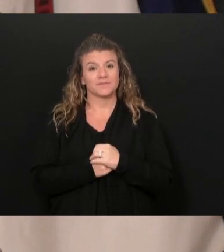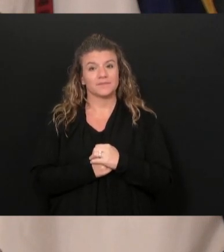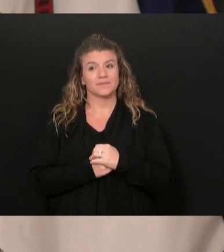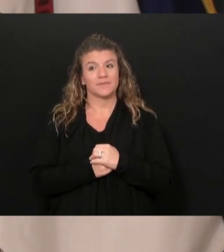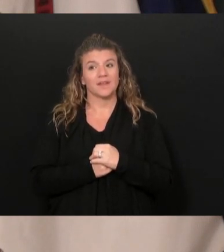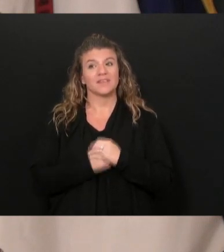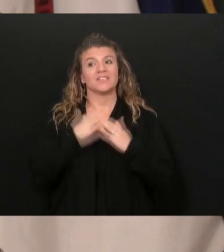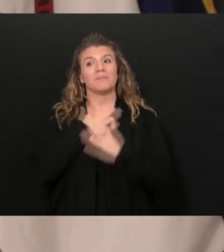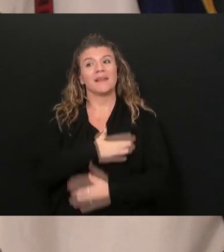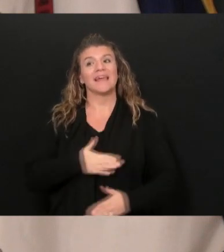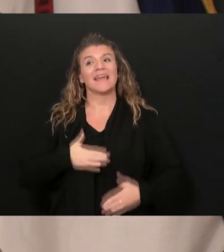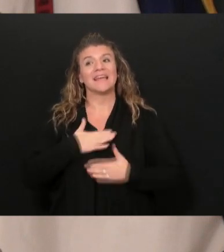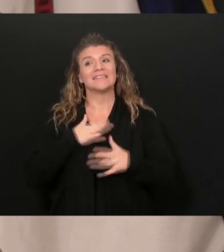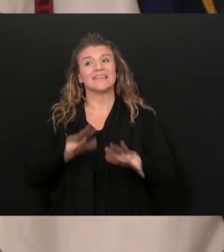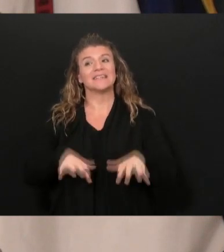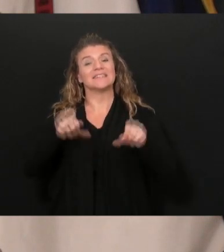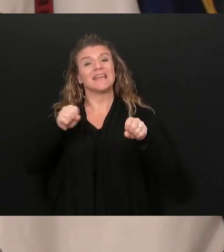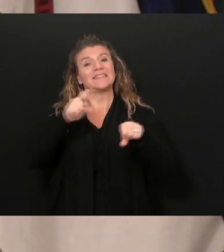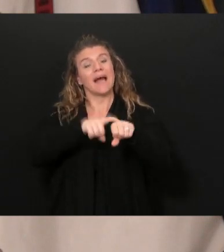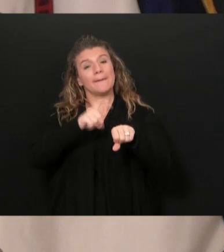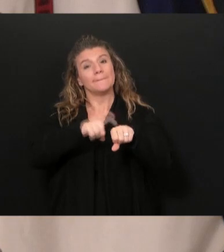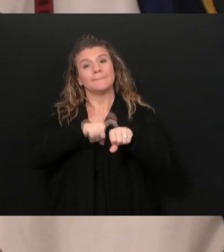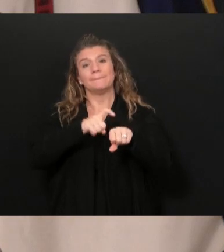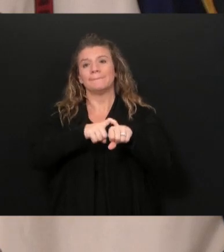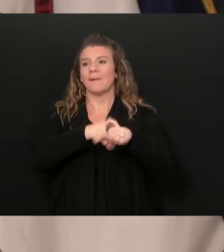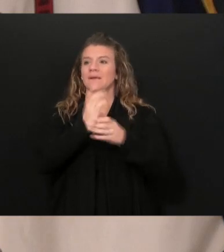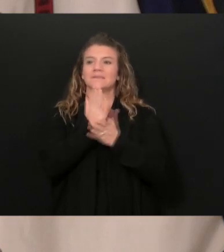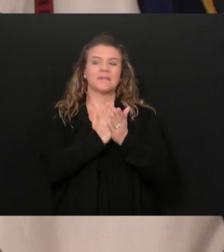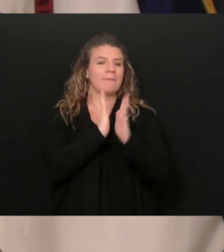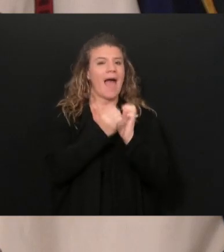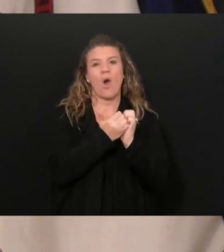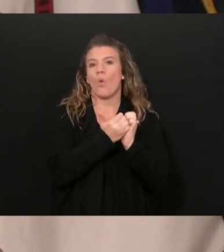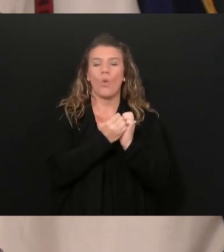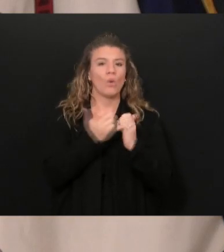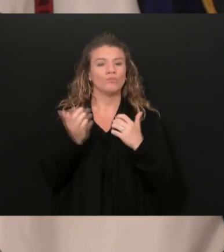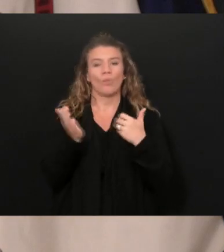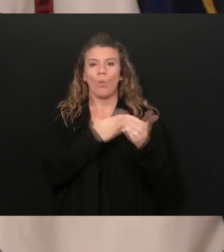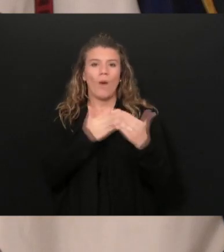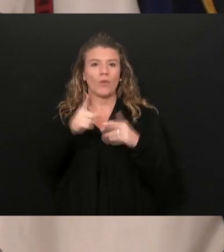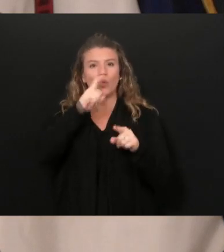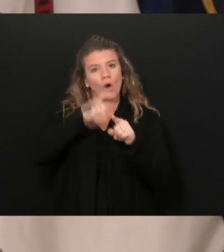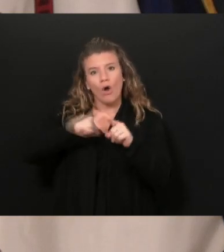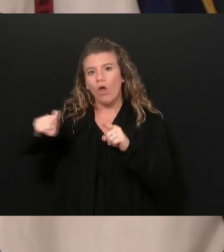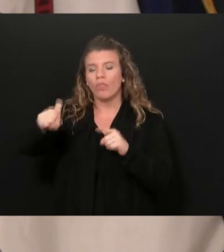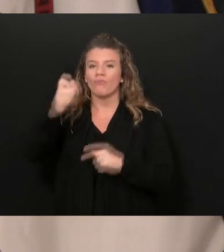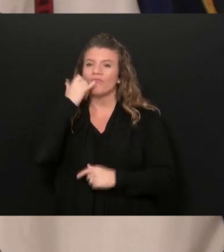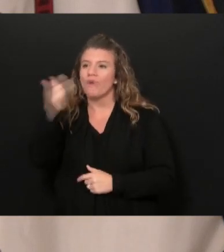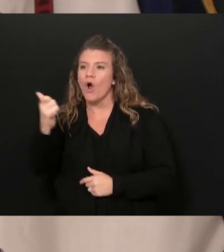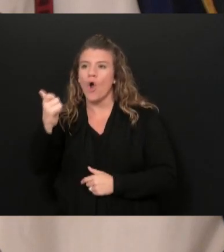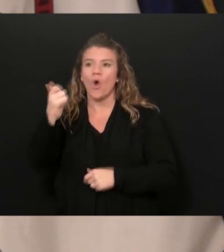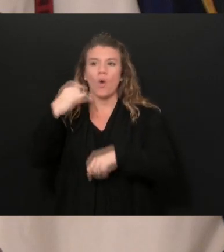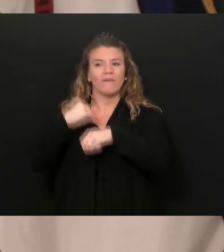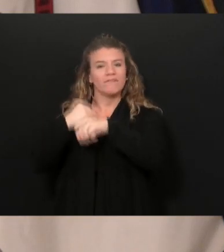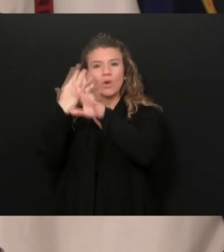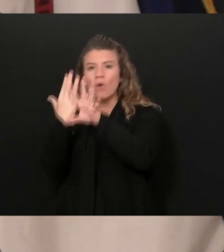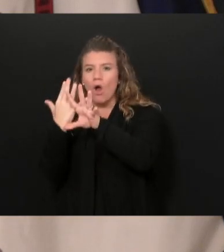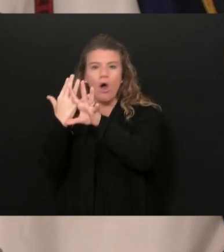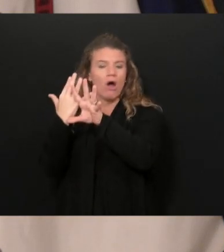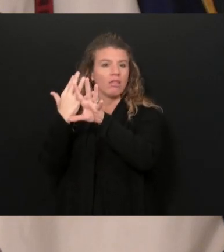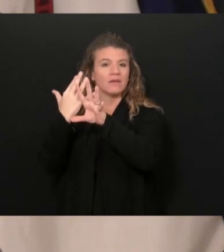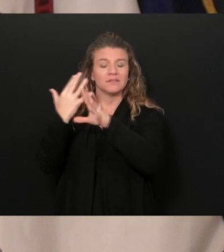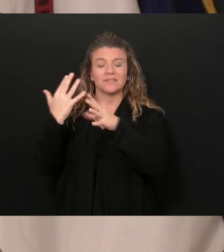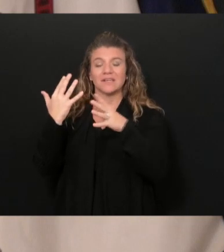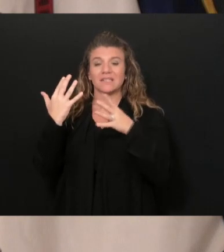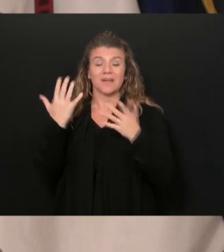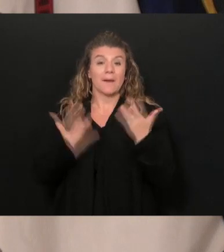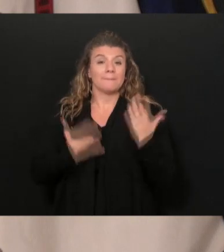just please take time in some way, somehow, whether it be a phone call or a video call